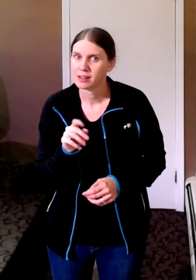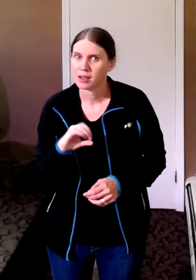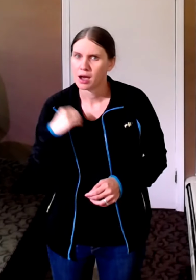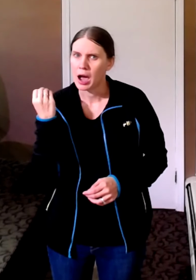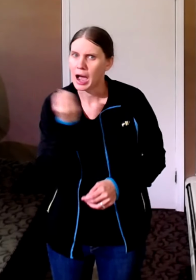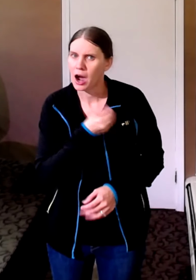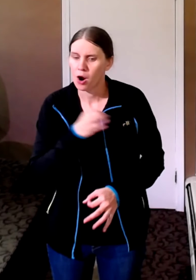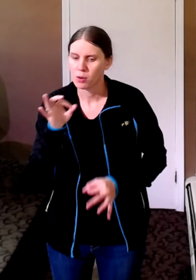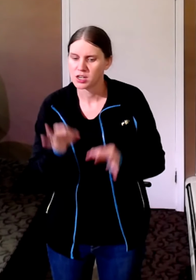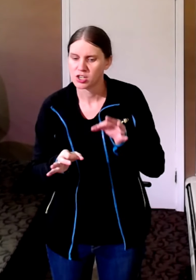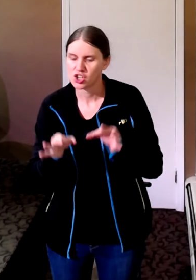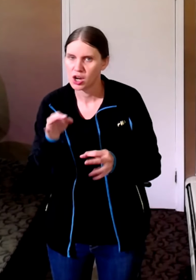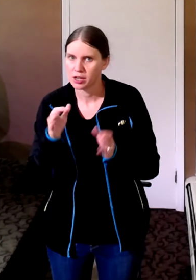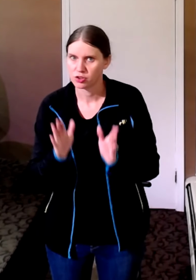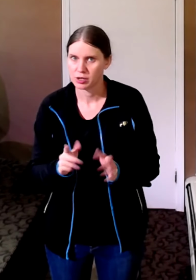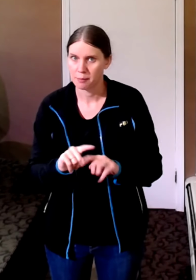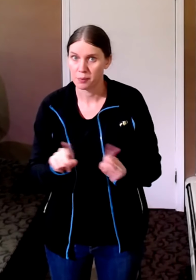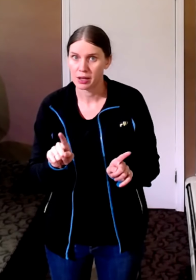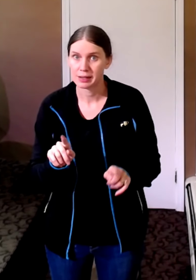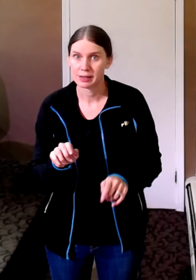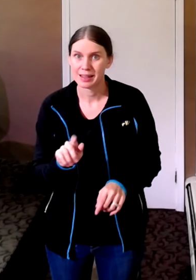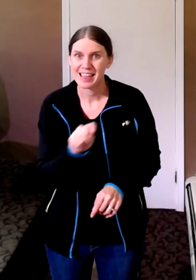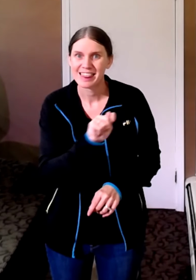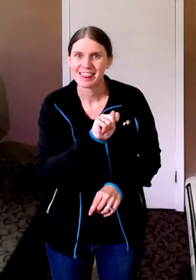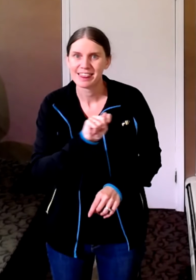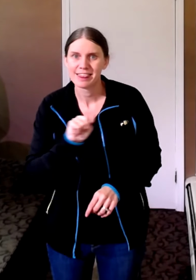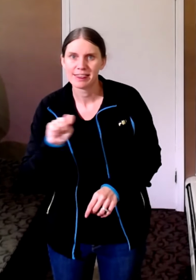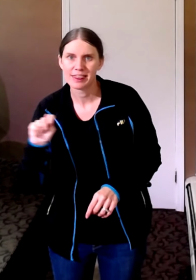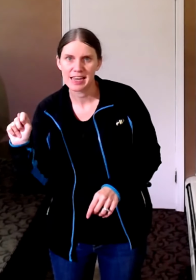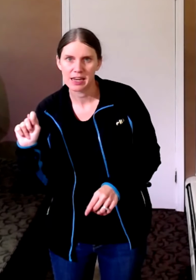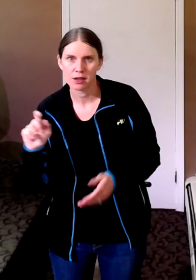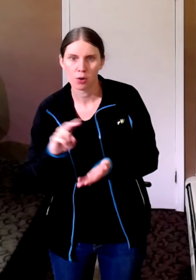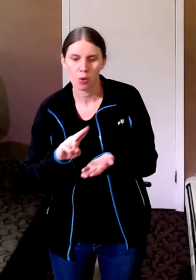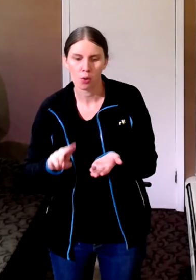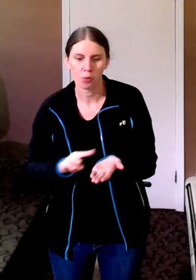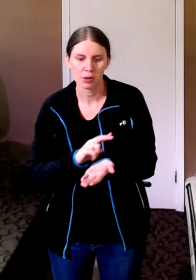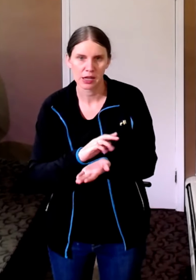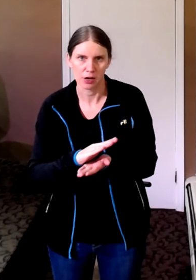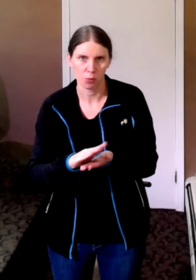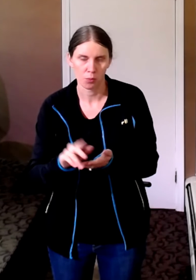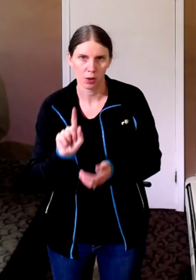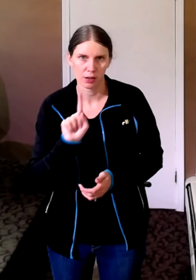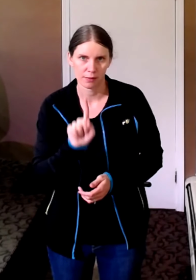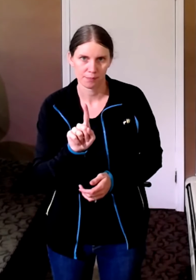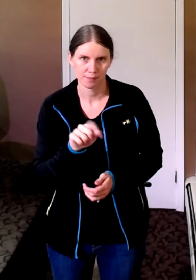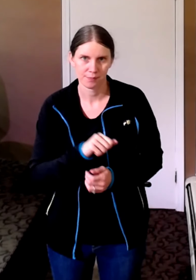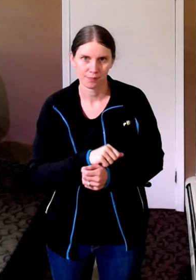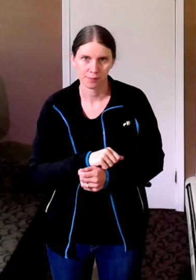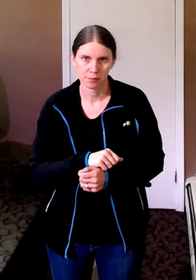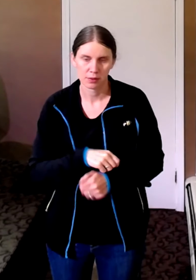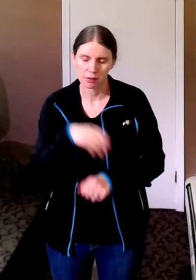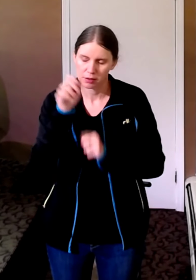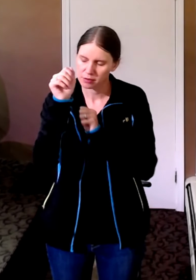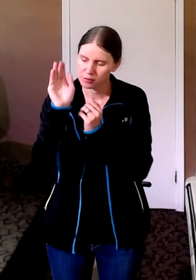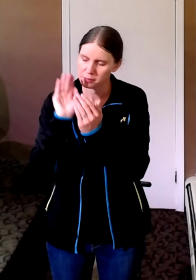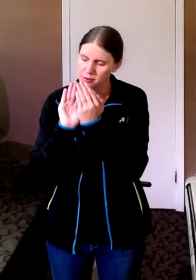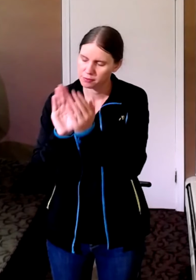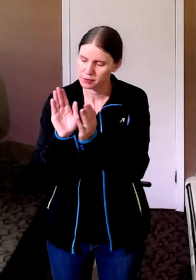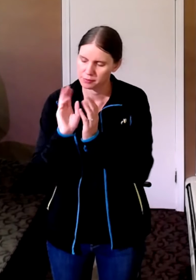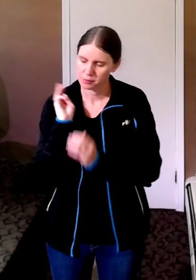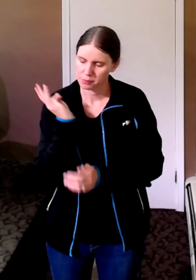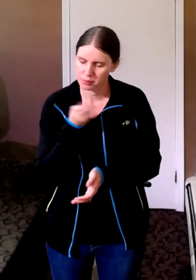"our judge." He said, "the Holy One." Heavenly Father, we come before you and